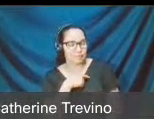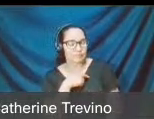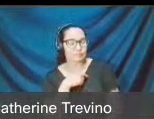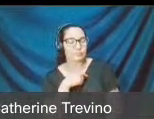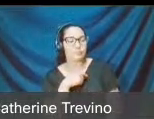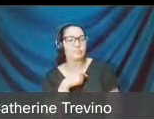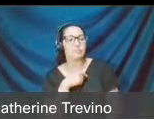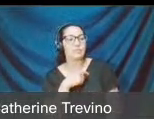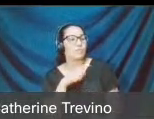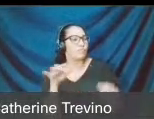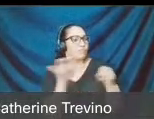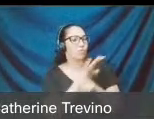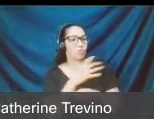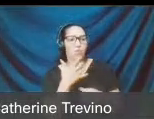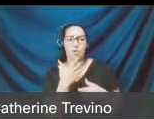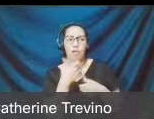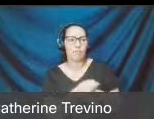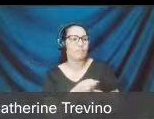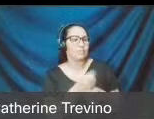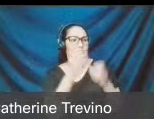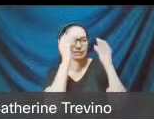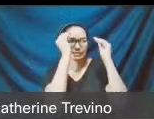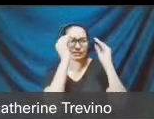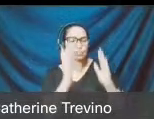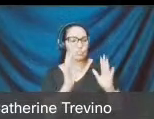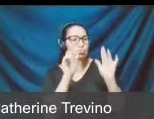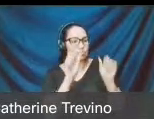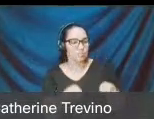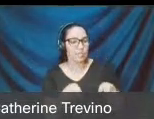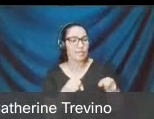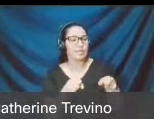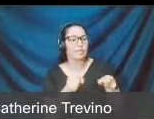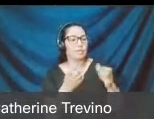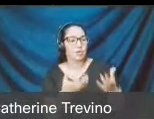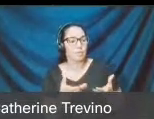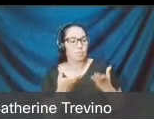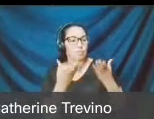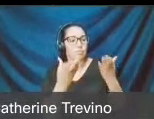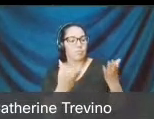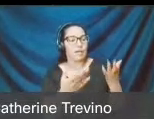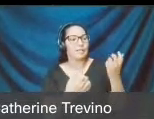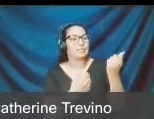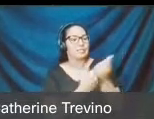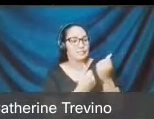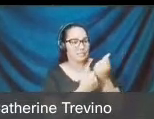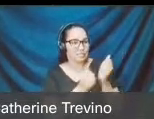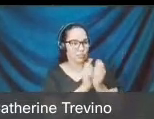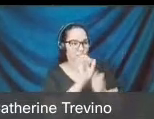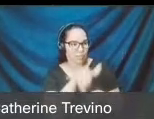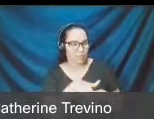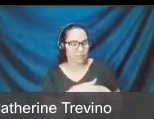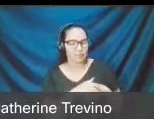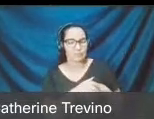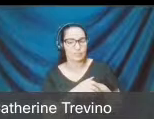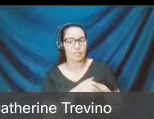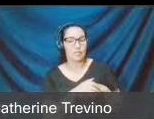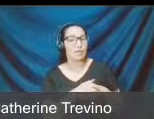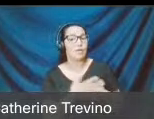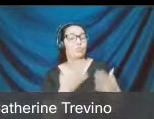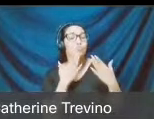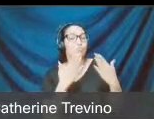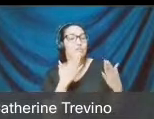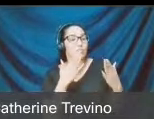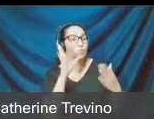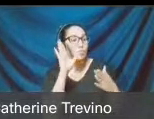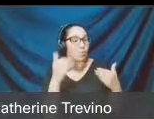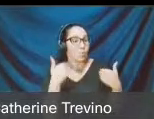I have full confidence that our teachers can give us assistance in that. I'm grateful that we are going to